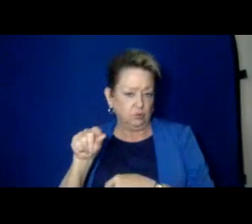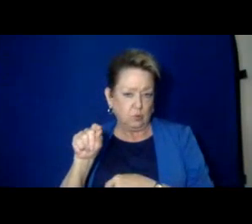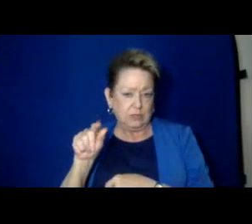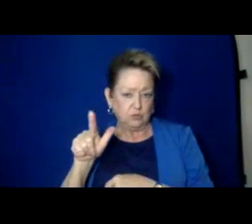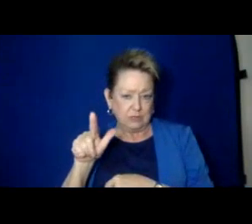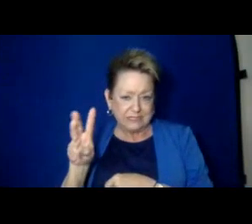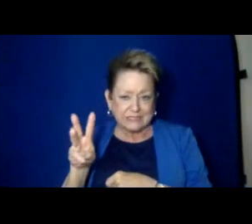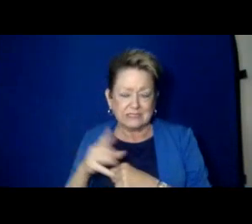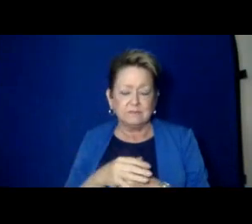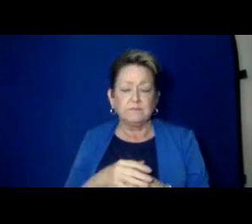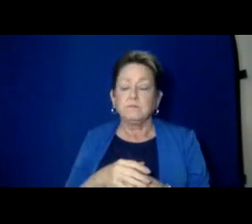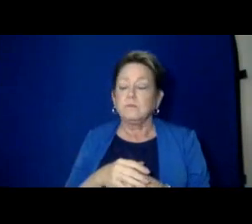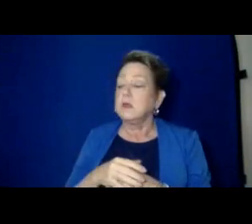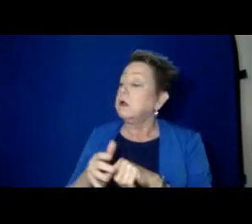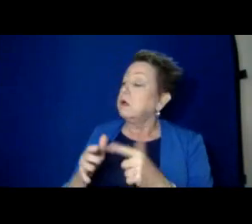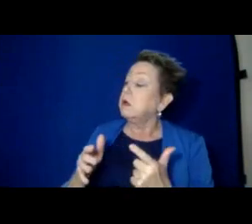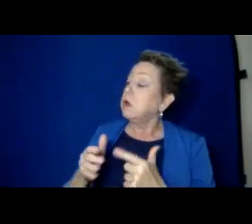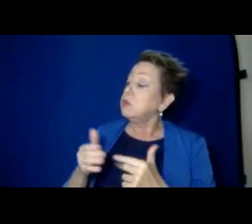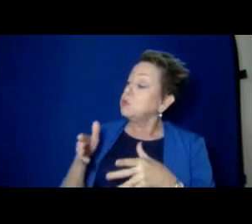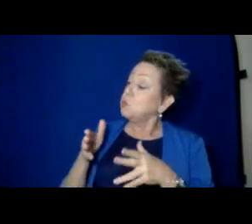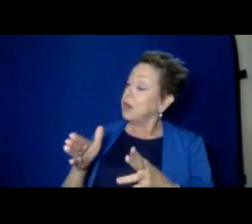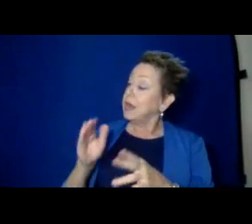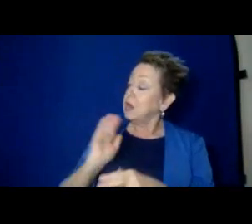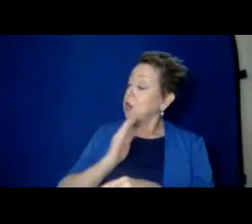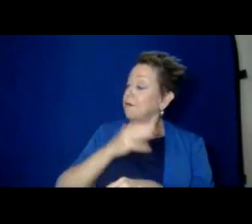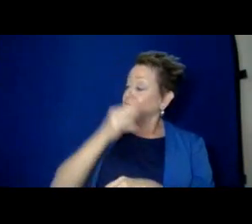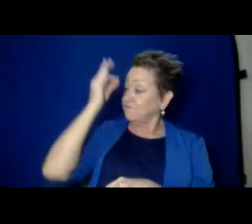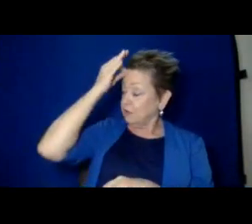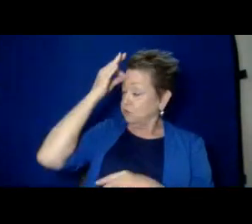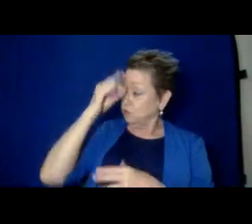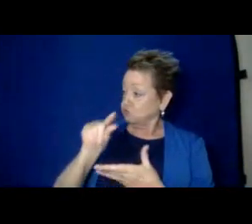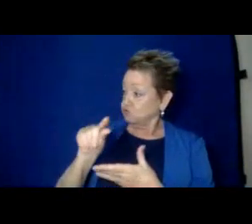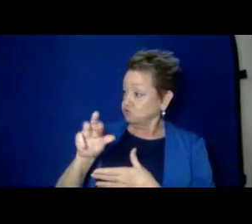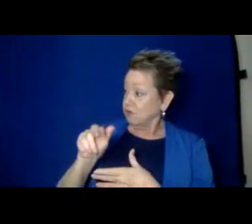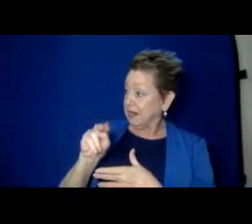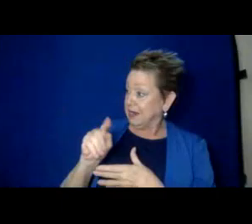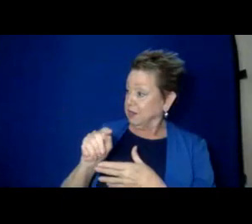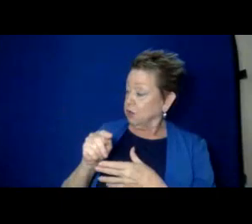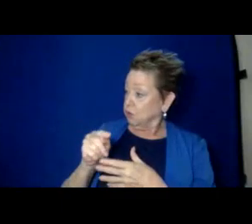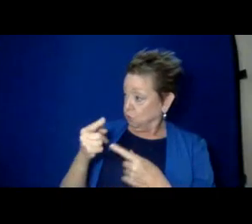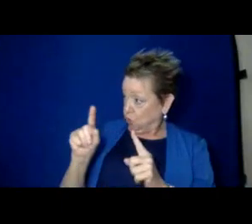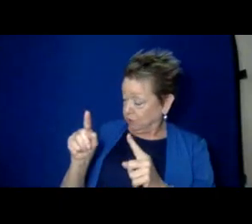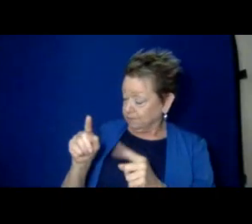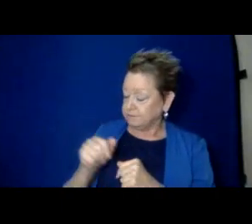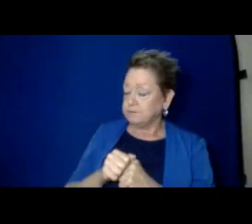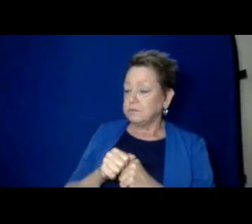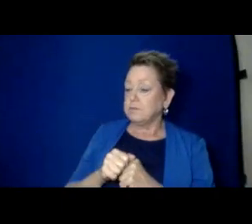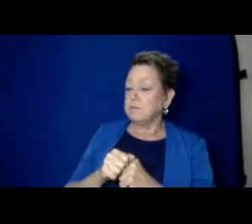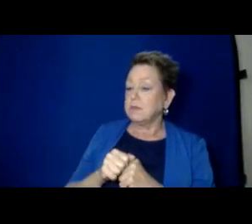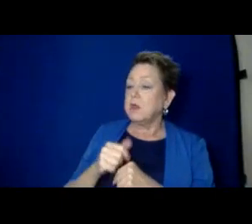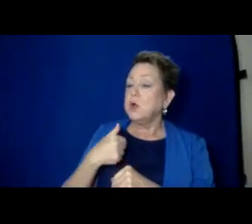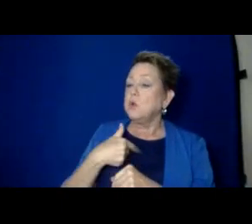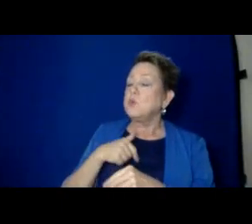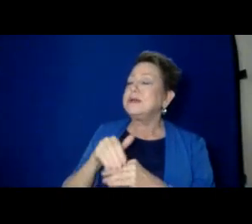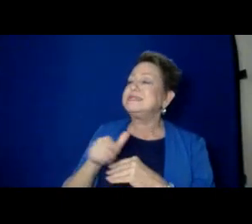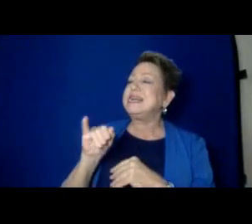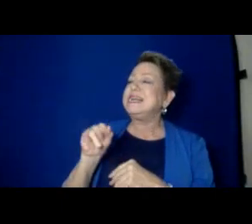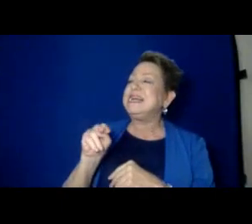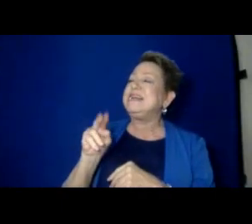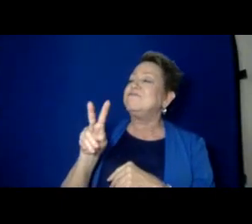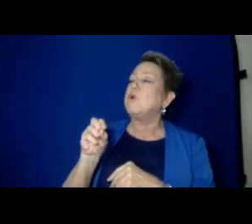2026? So the way that our federal grants work is once we expend those dollars, we invoice,